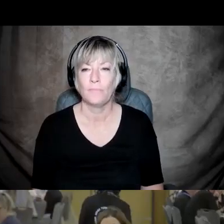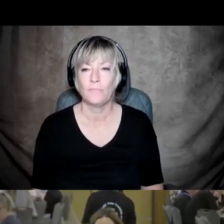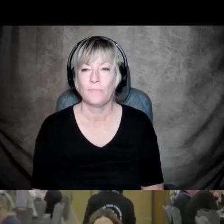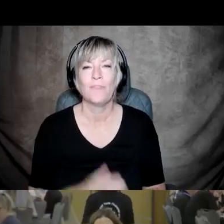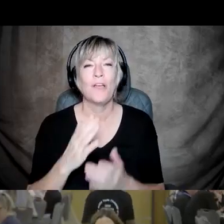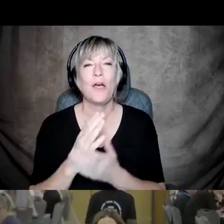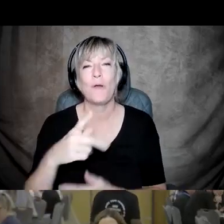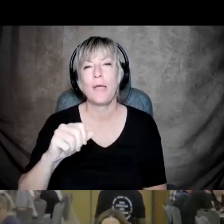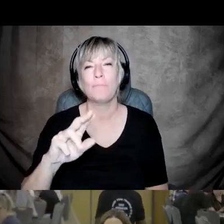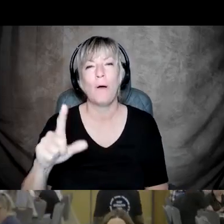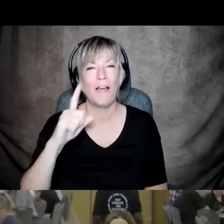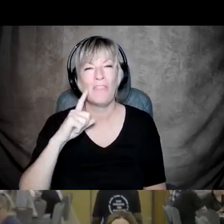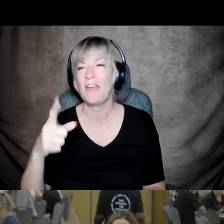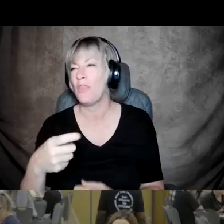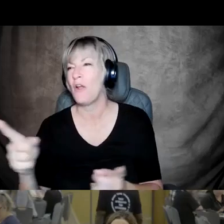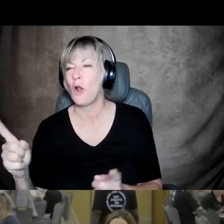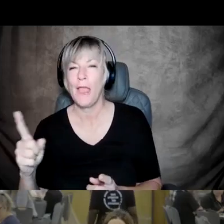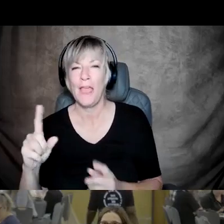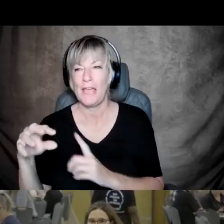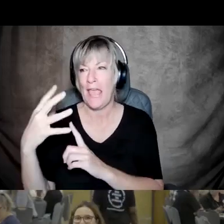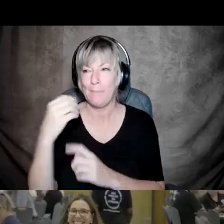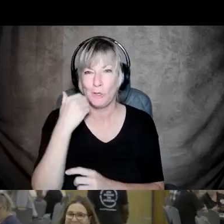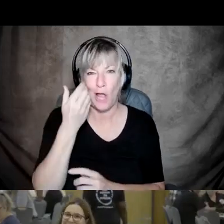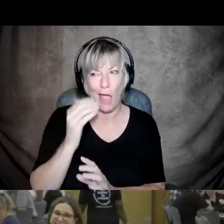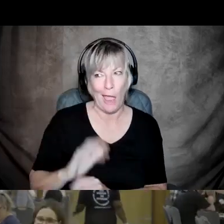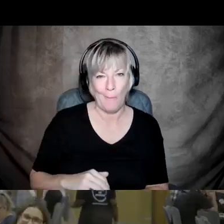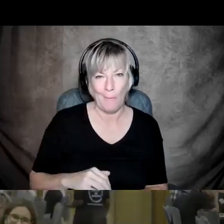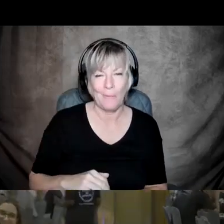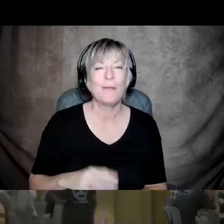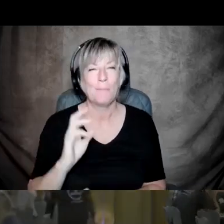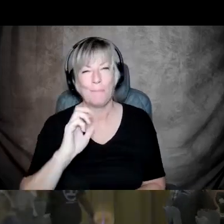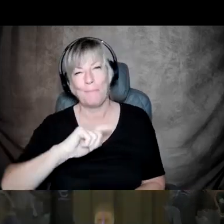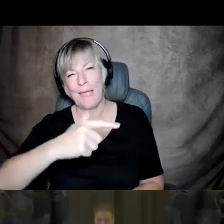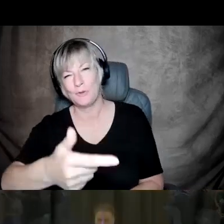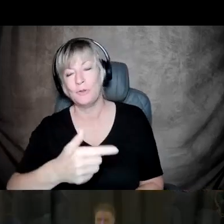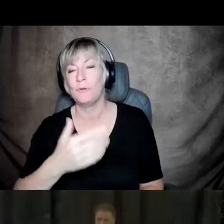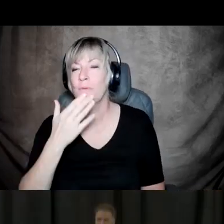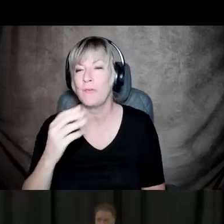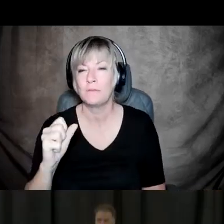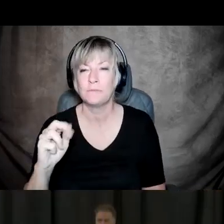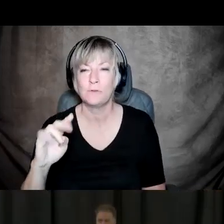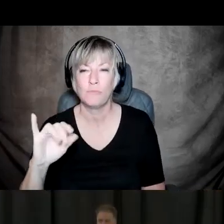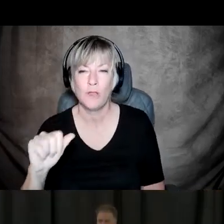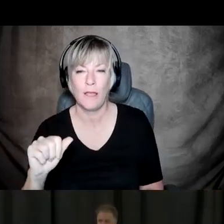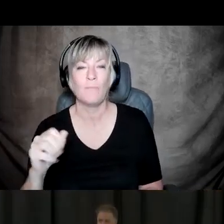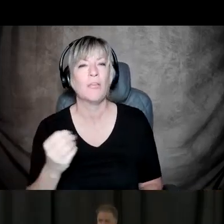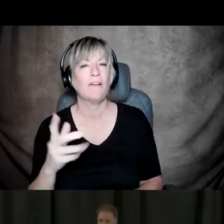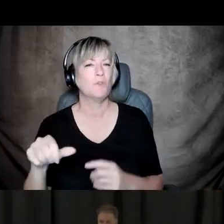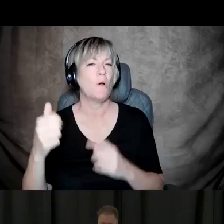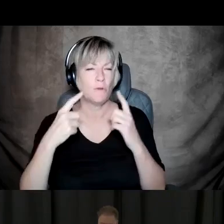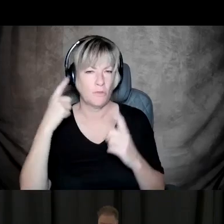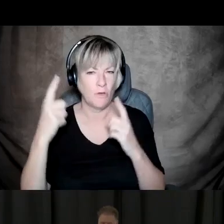All right, Paul, I think everybody else is camera shy, so back to you. All right. Thank you, Sabrina. Listen, a few other reflections I